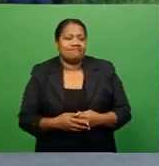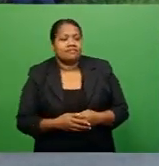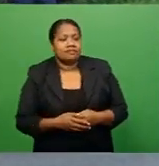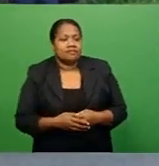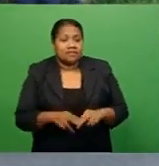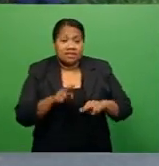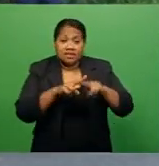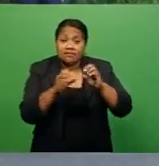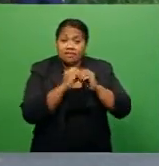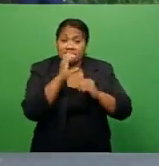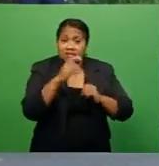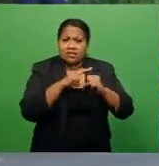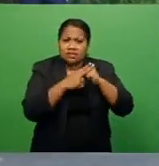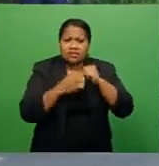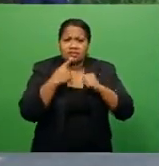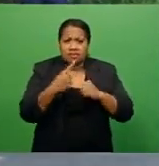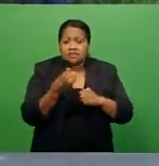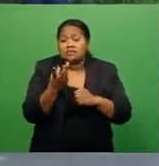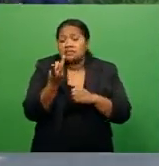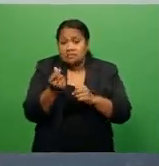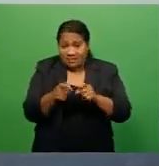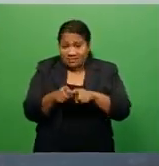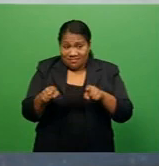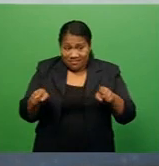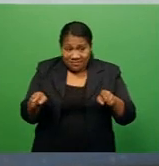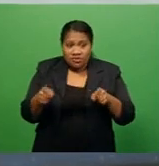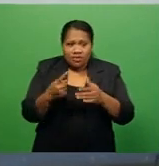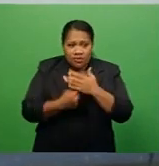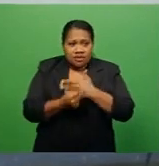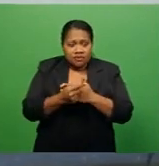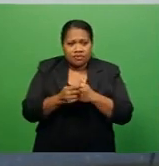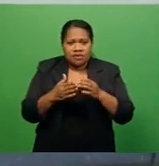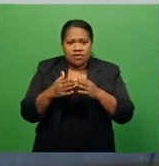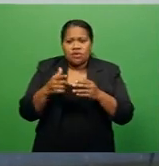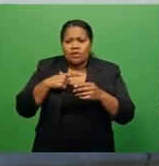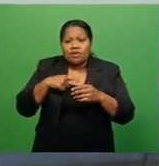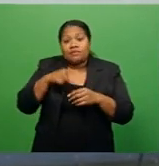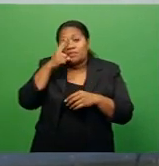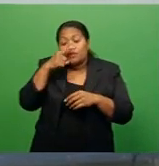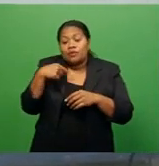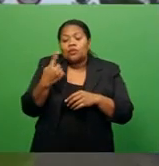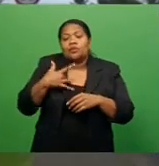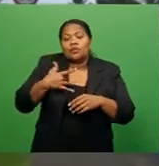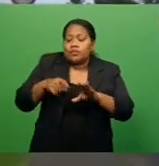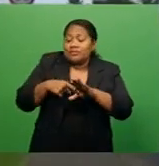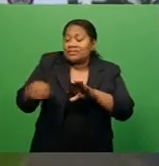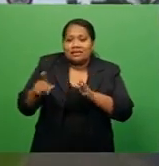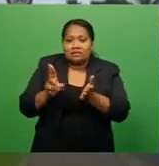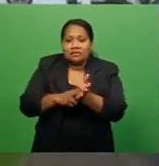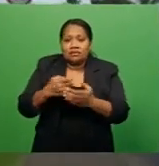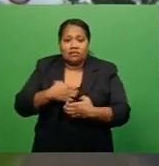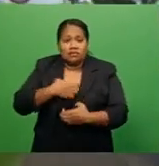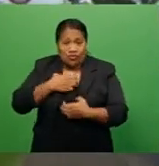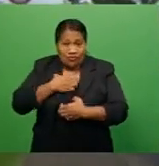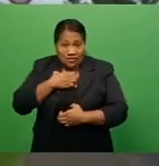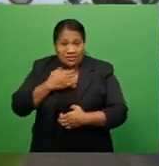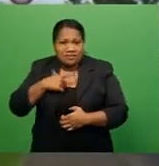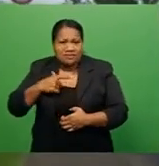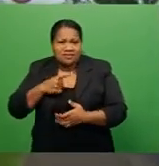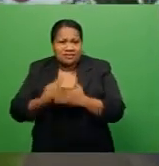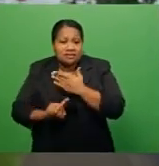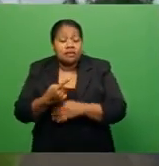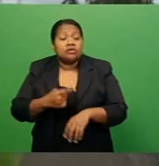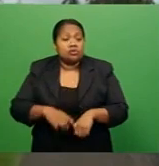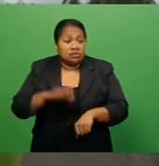that a number of these brawls or minor scuffles are instigated by people who live outside Nabua. A heightened police presence will